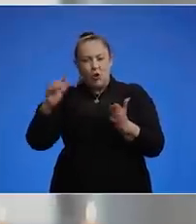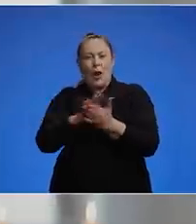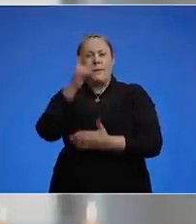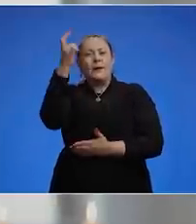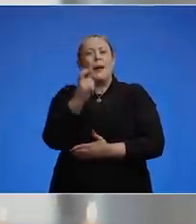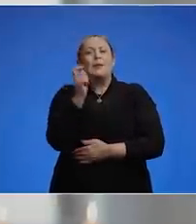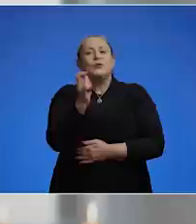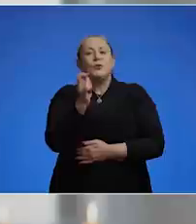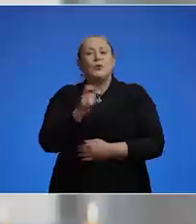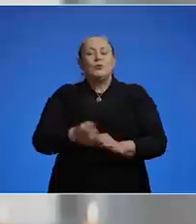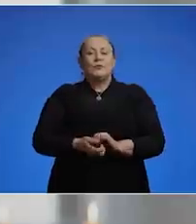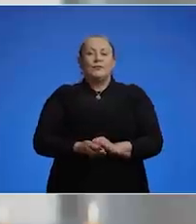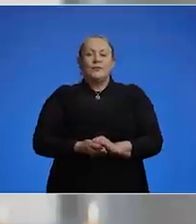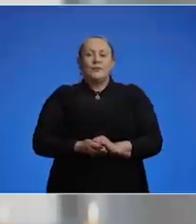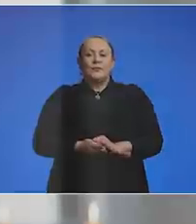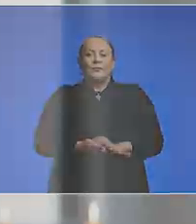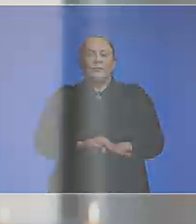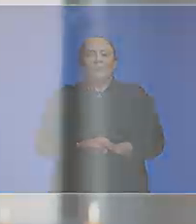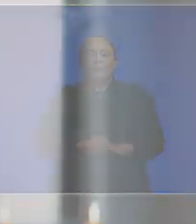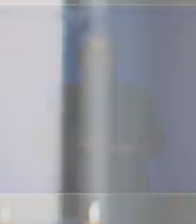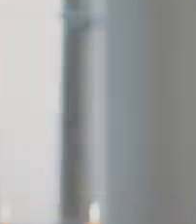eternal happiness."